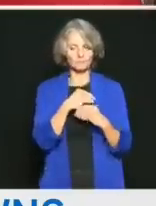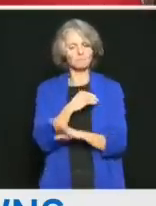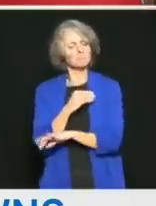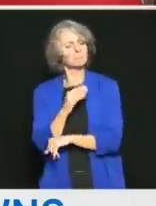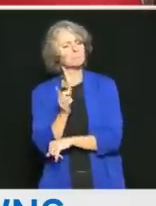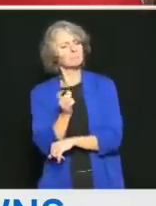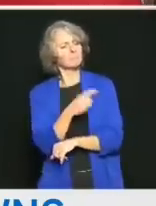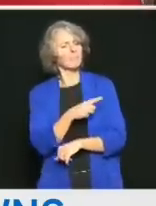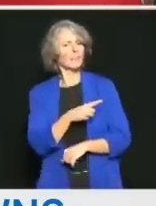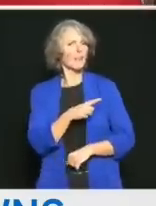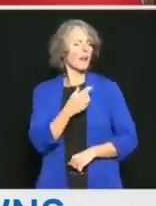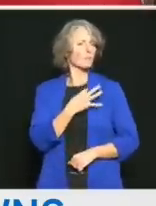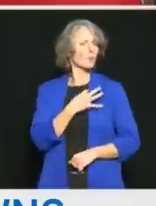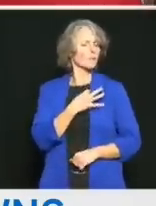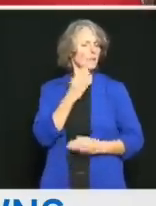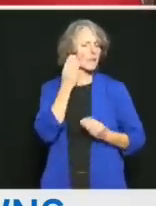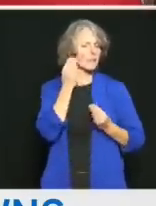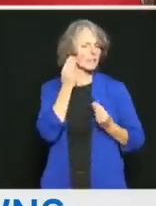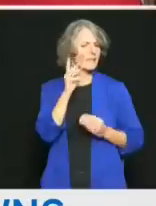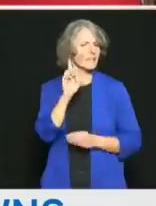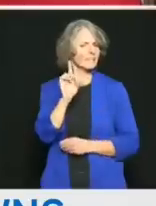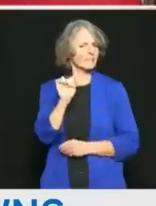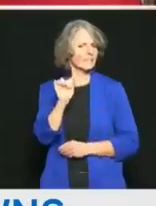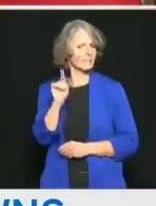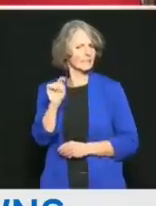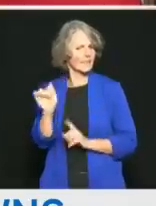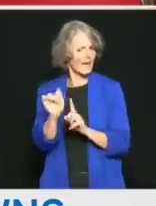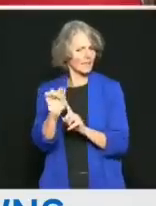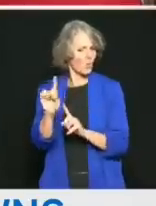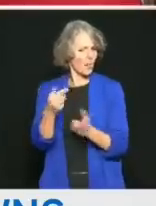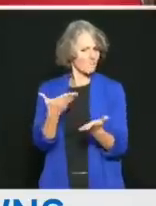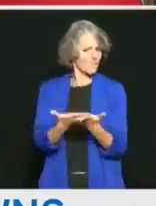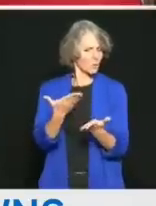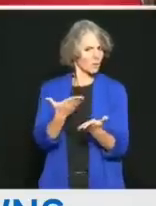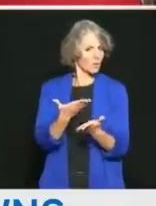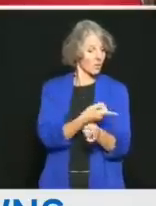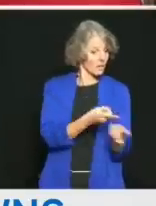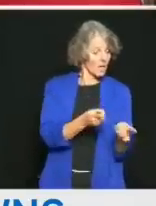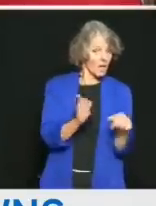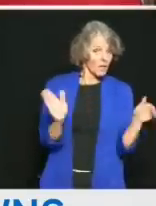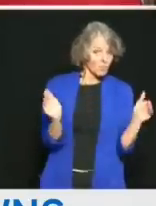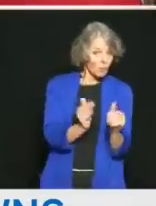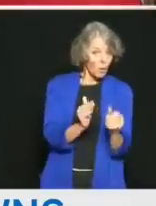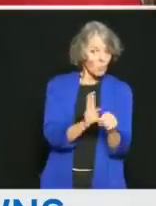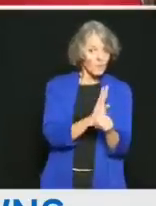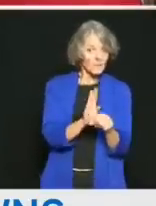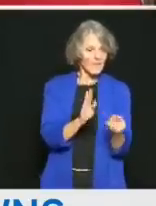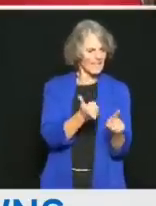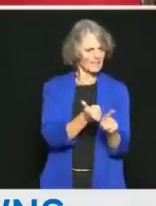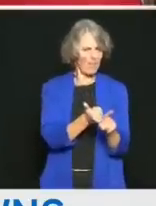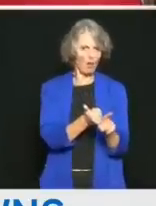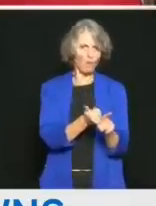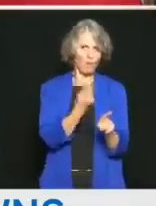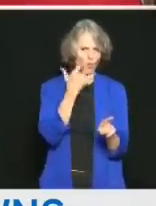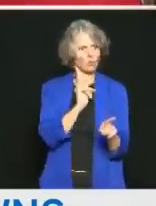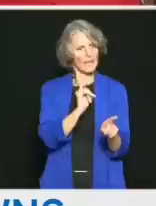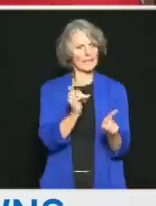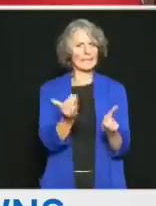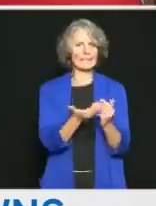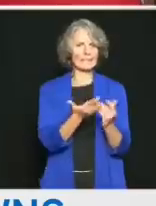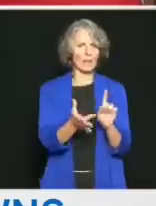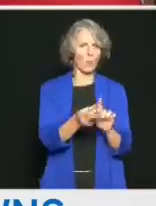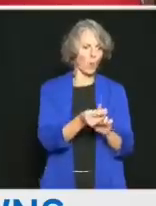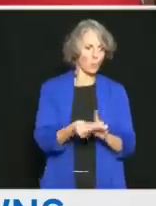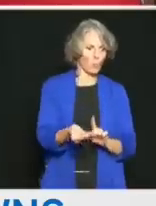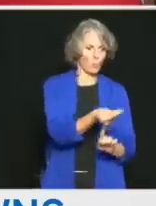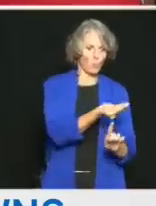that really points toward the idea that small businesses are hotbeds of transmission.